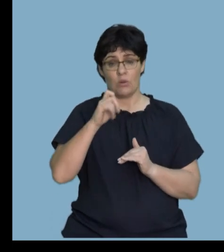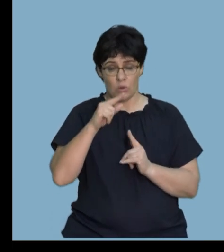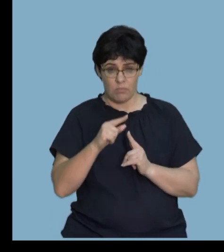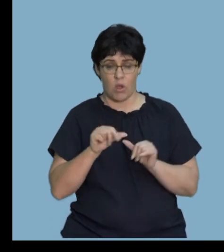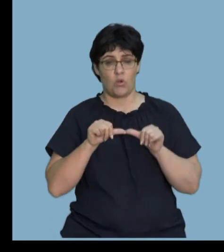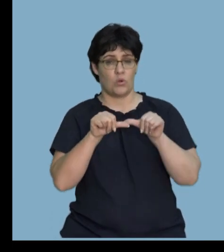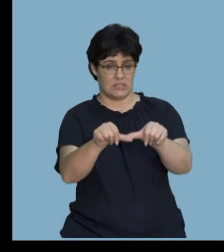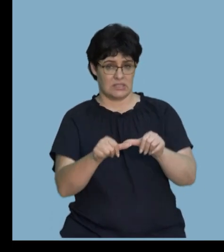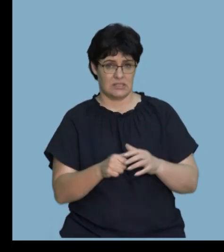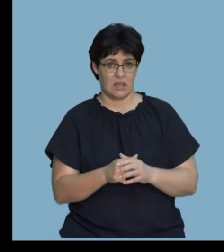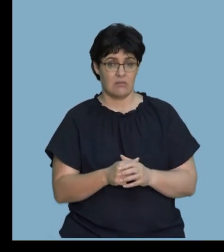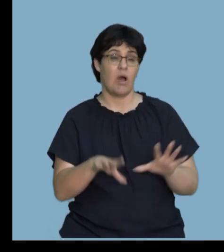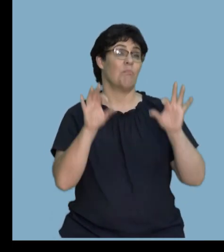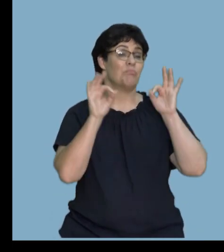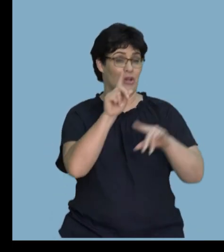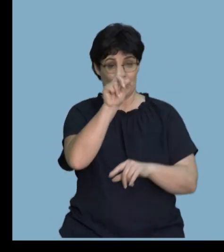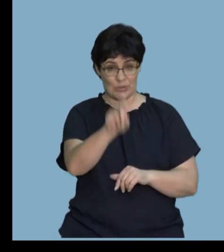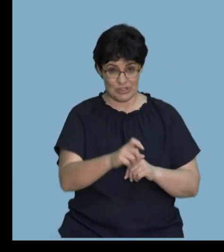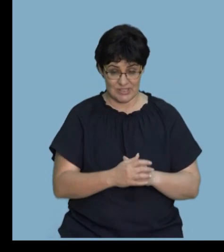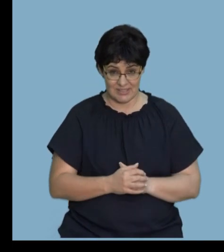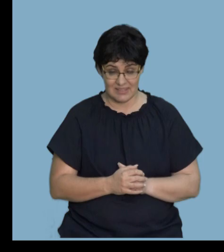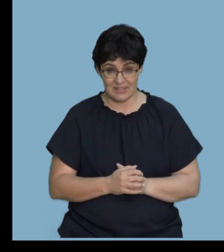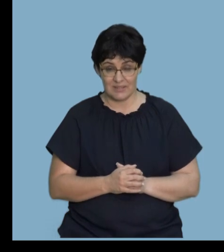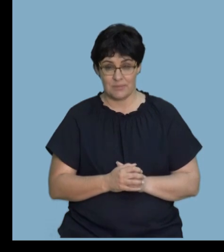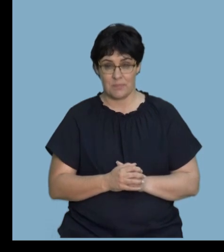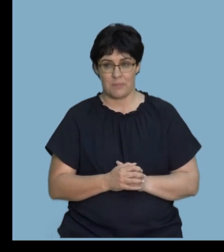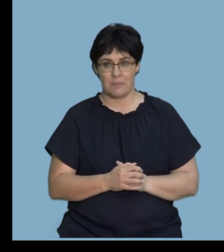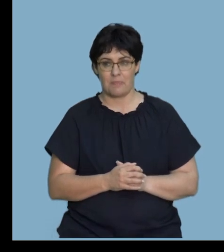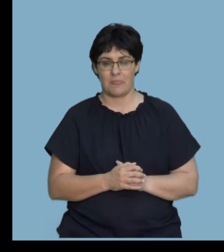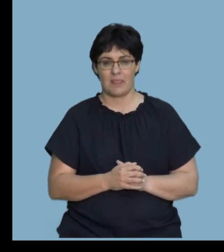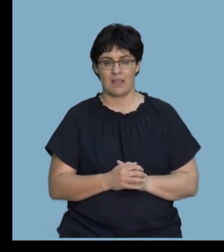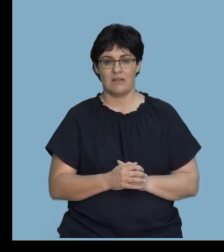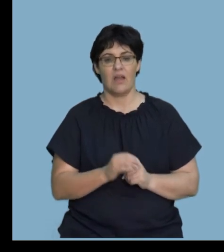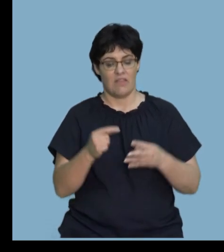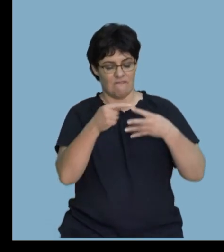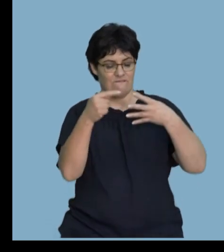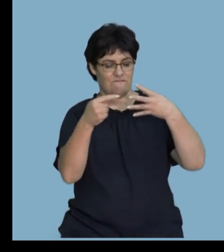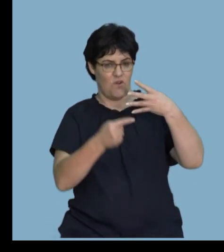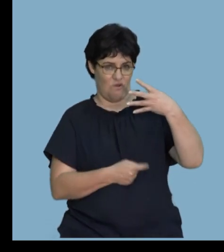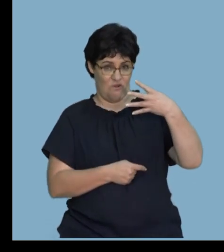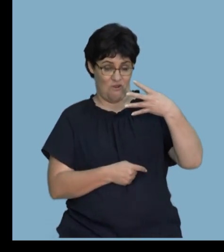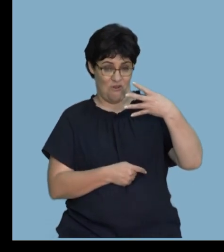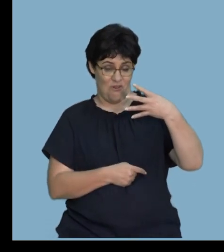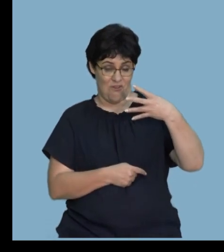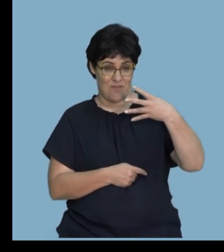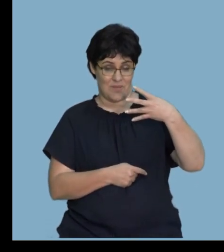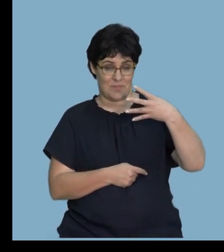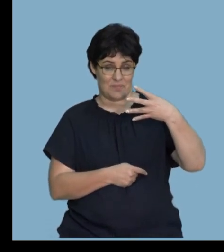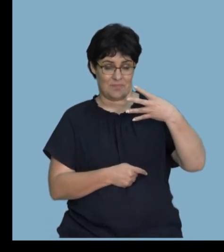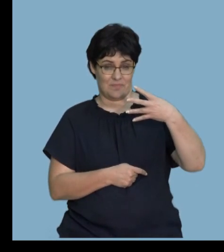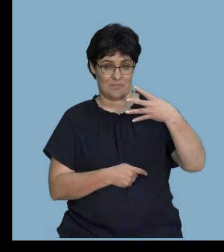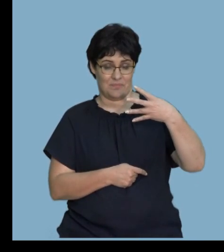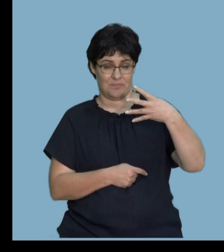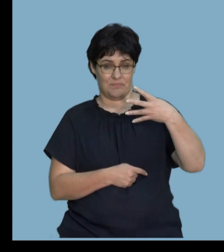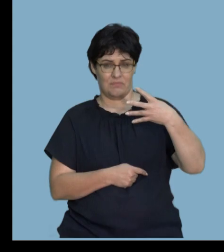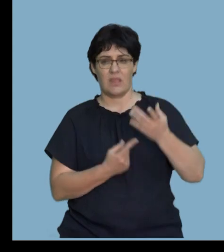equilibrium constant? It's a brilliant question, right? Now, there are four options that are given there, okay?